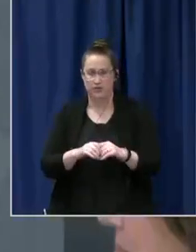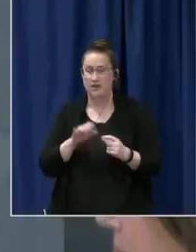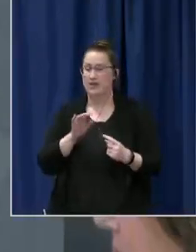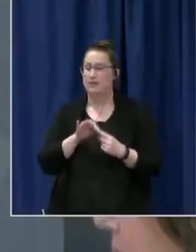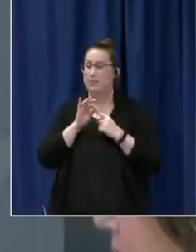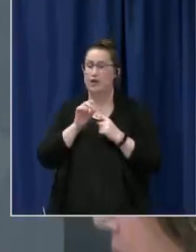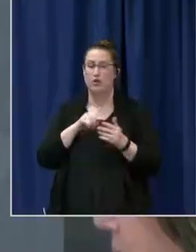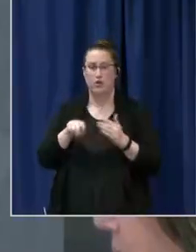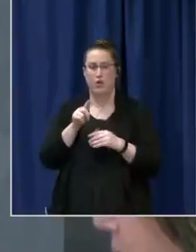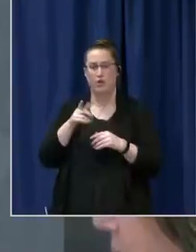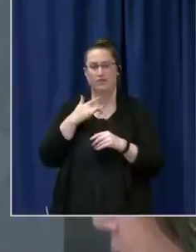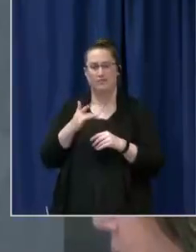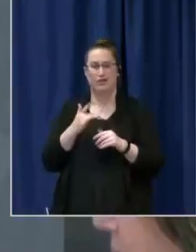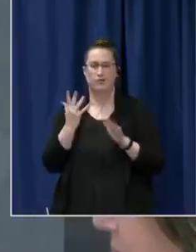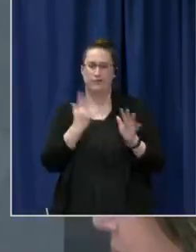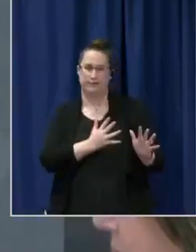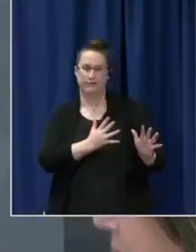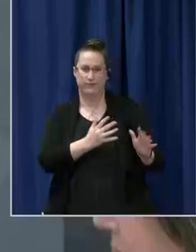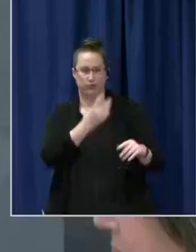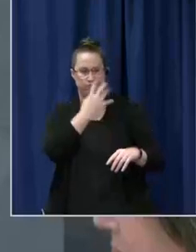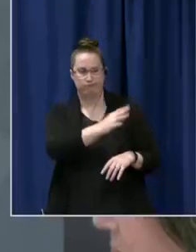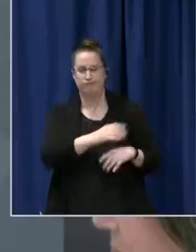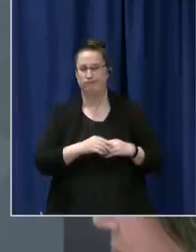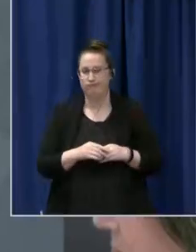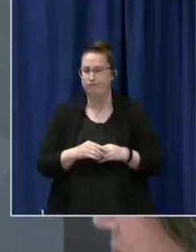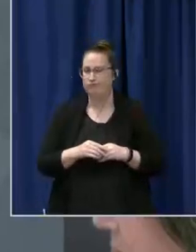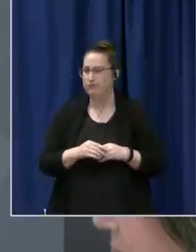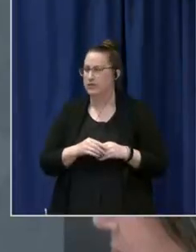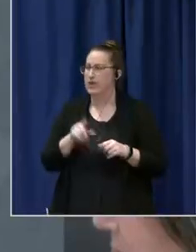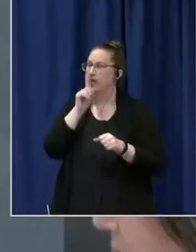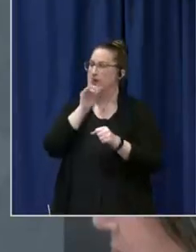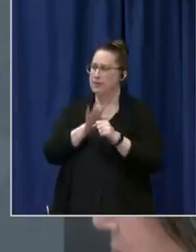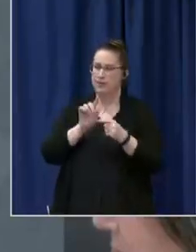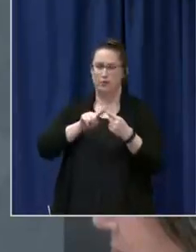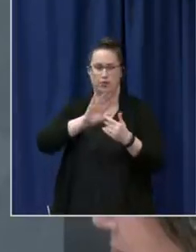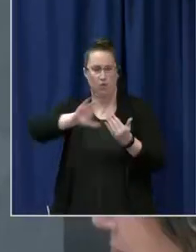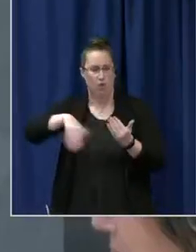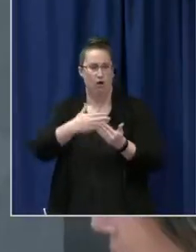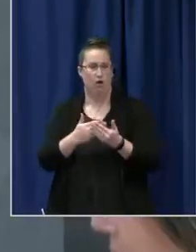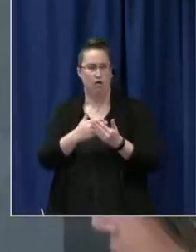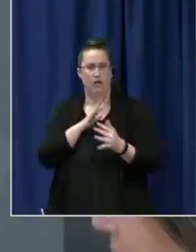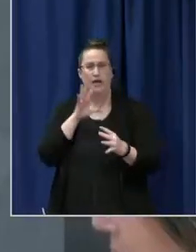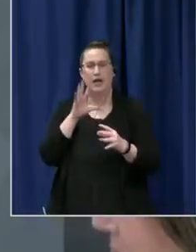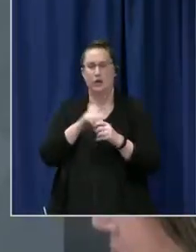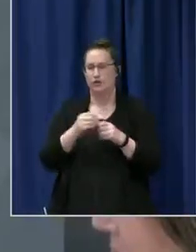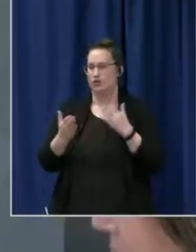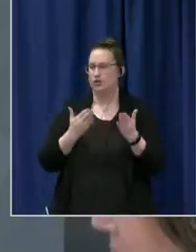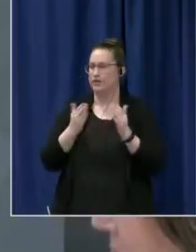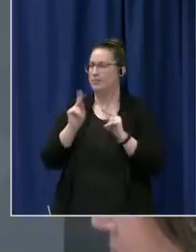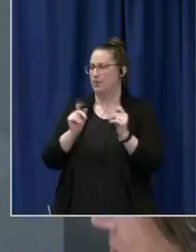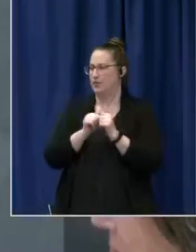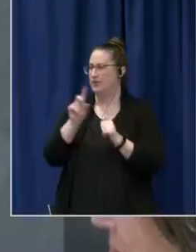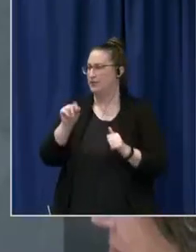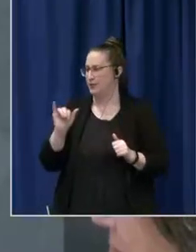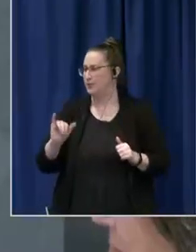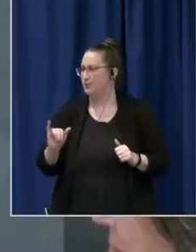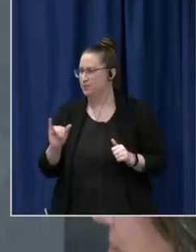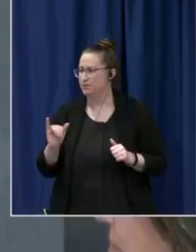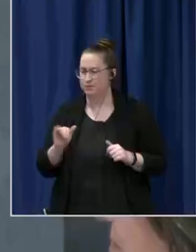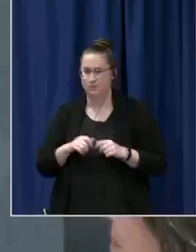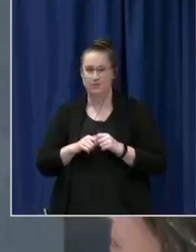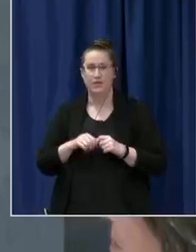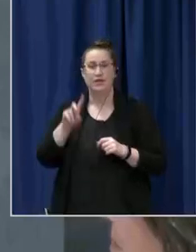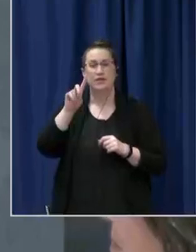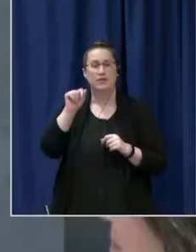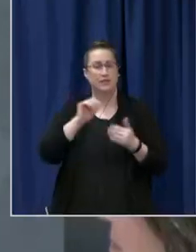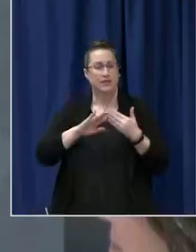that have historically been left behind. The commitment to all undoubtedly includes serving people with disabilities. The